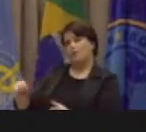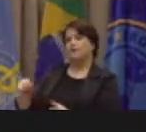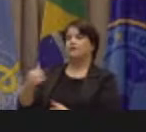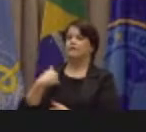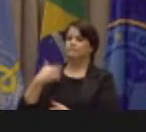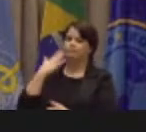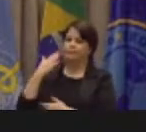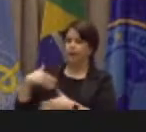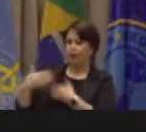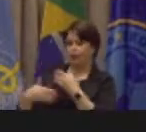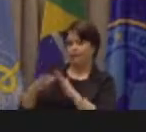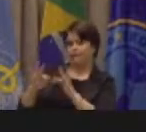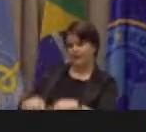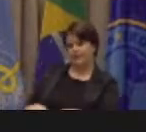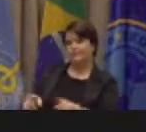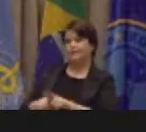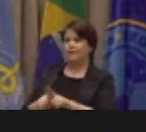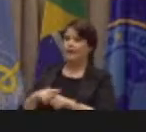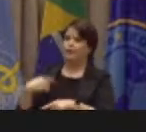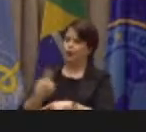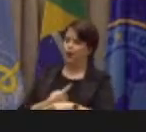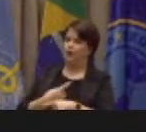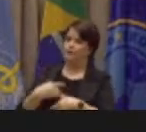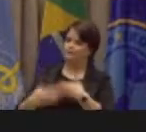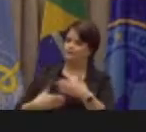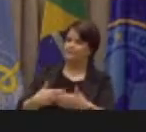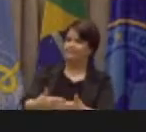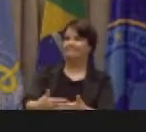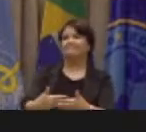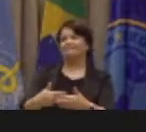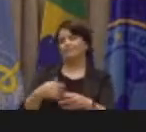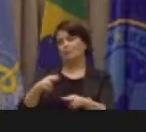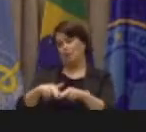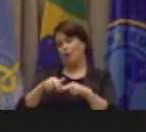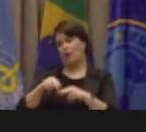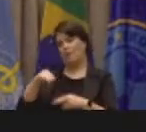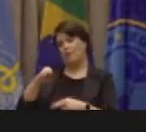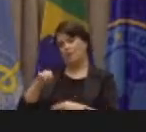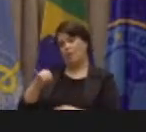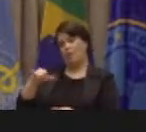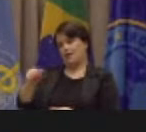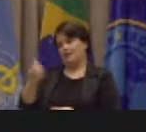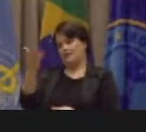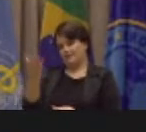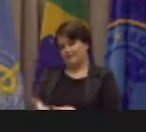So, we're advancing fast.